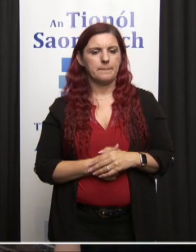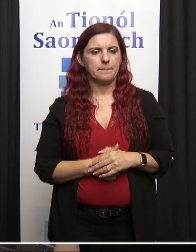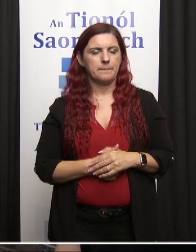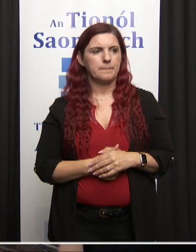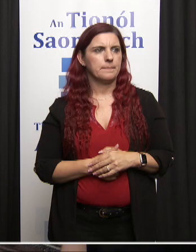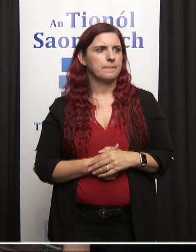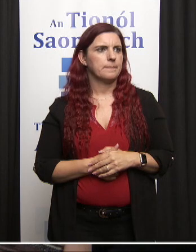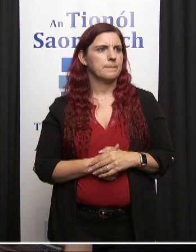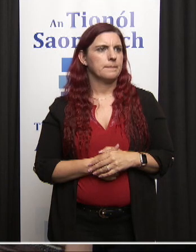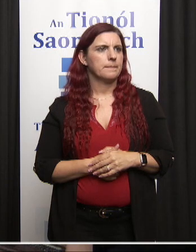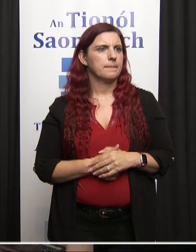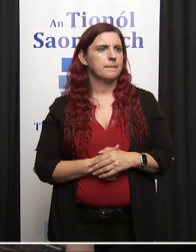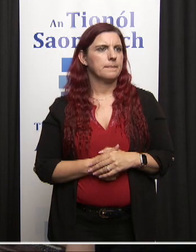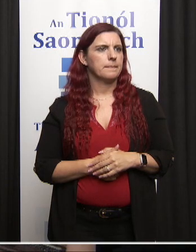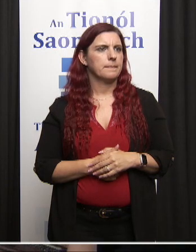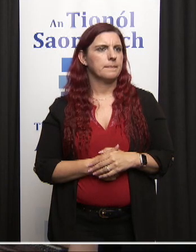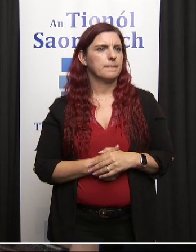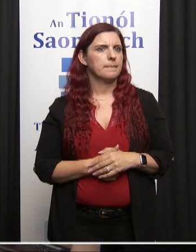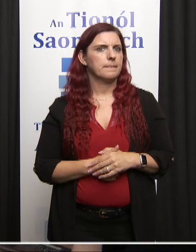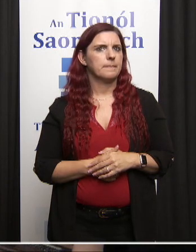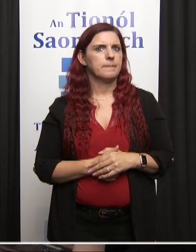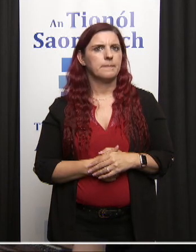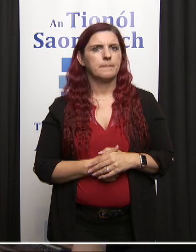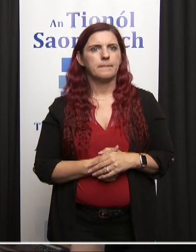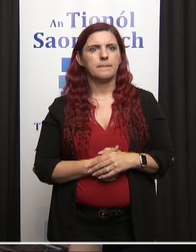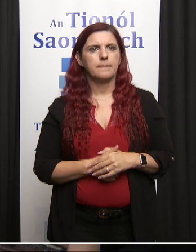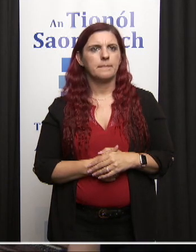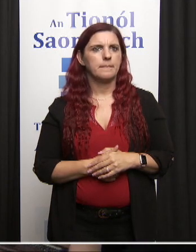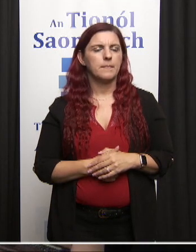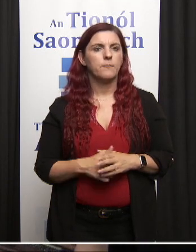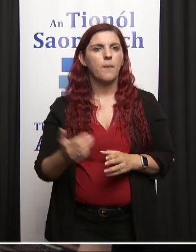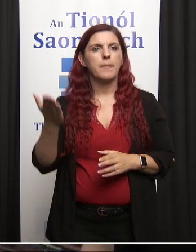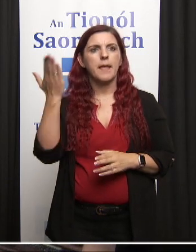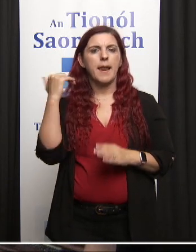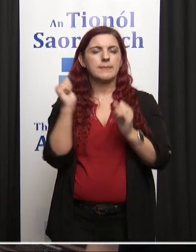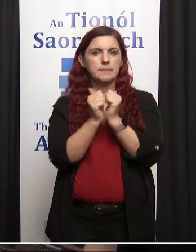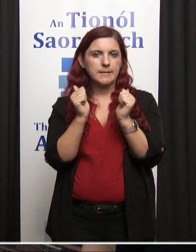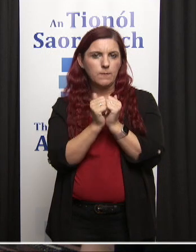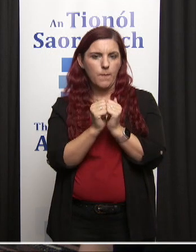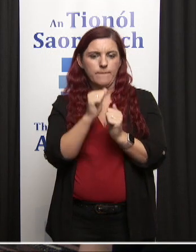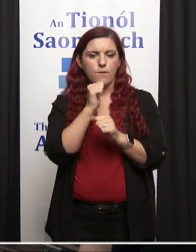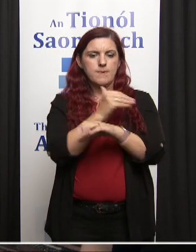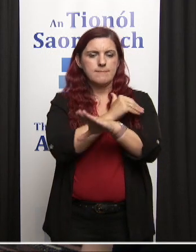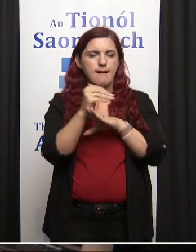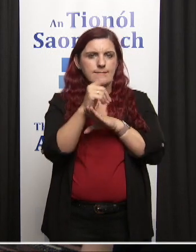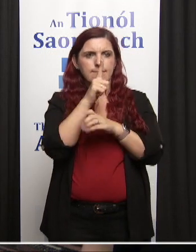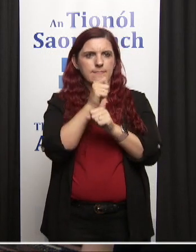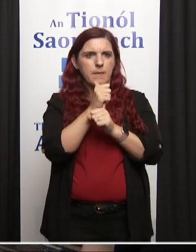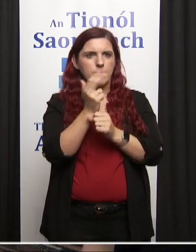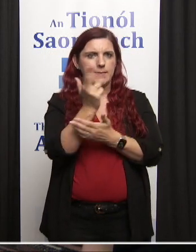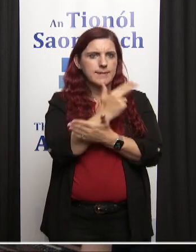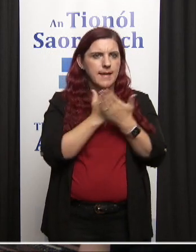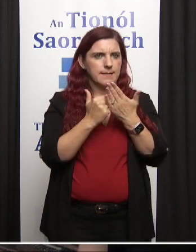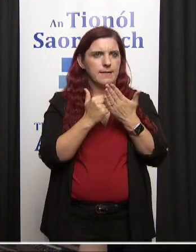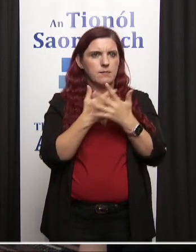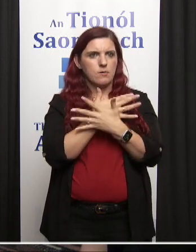from the roundtable discussions from the last meeting. When the tables got into the initial design phase, a number